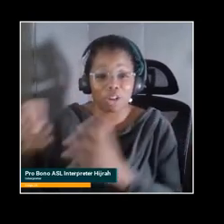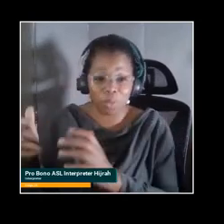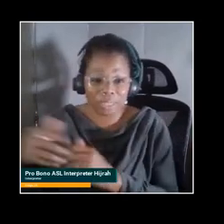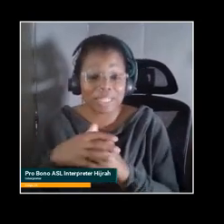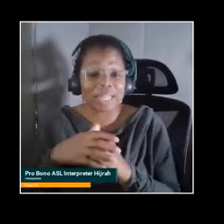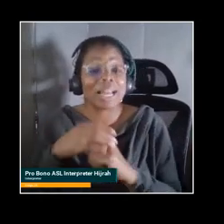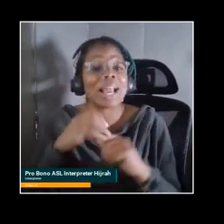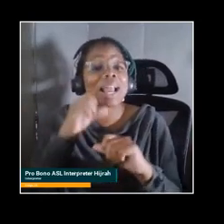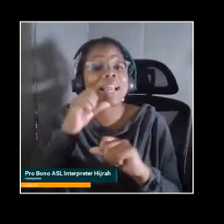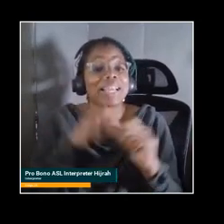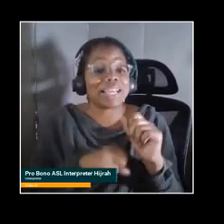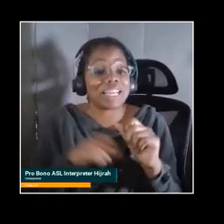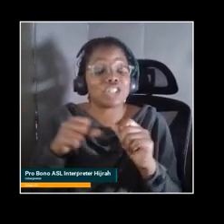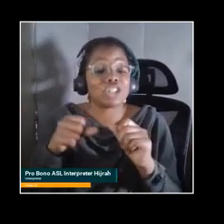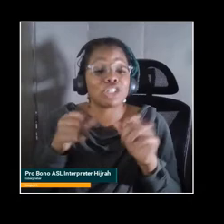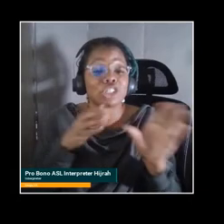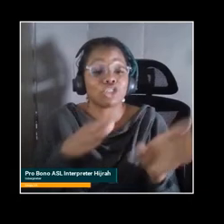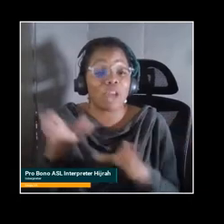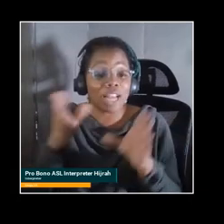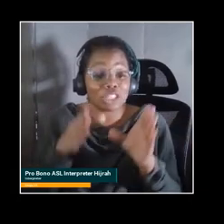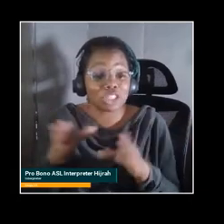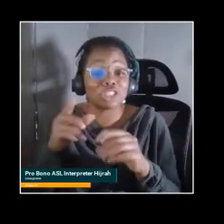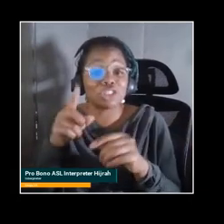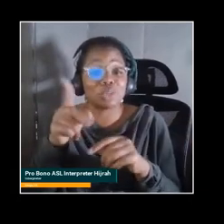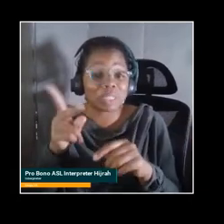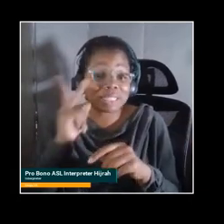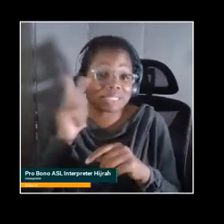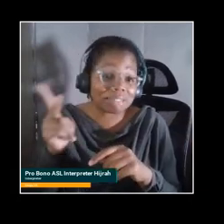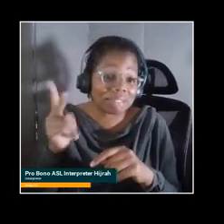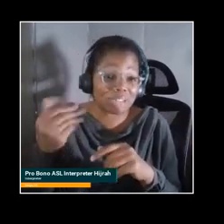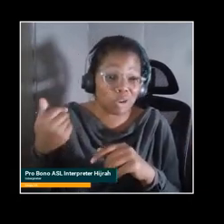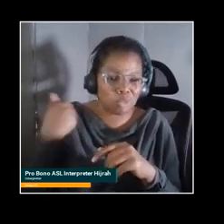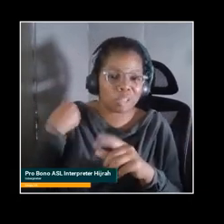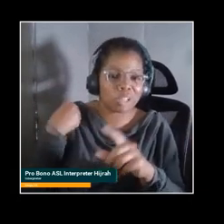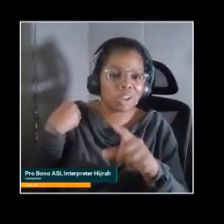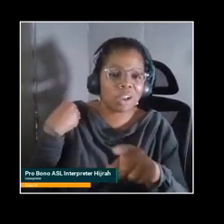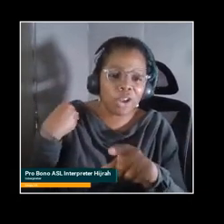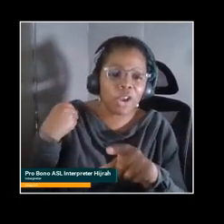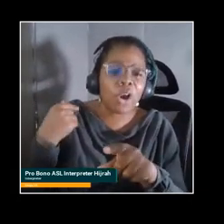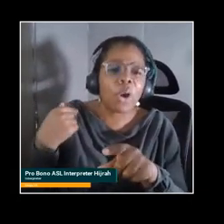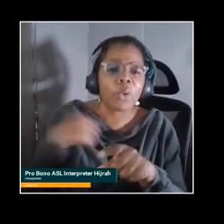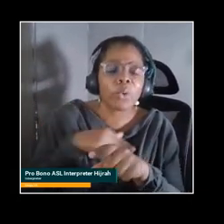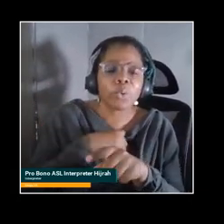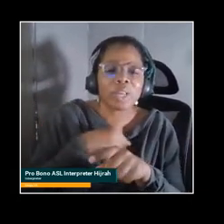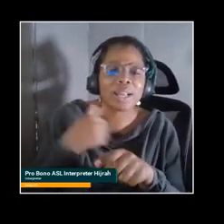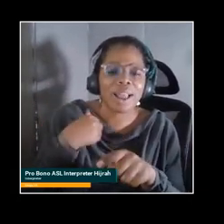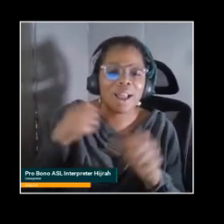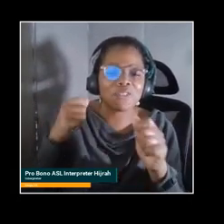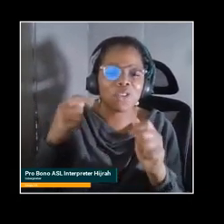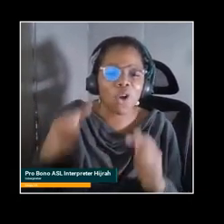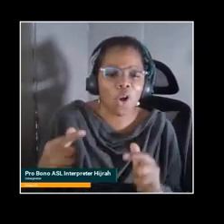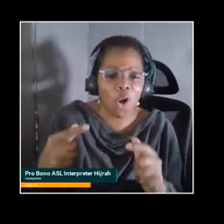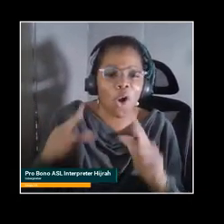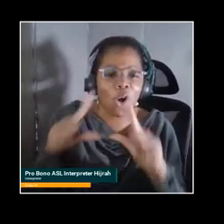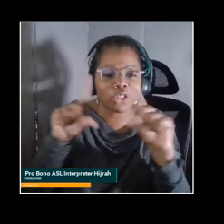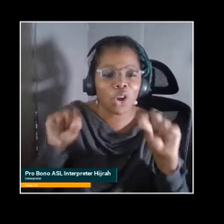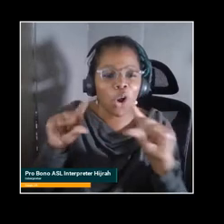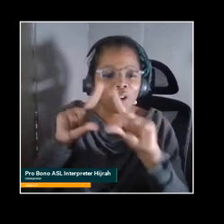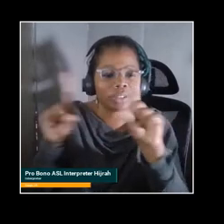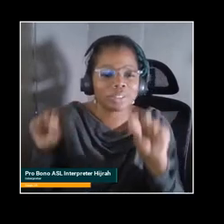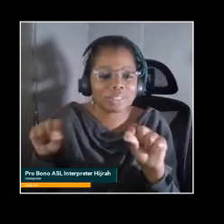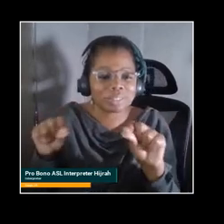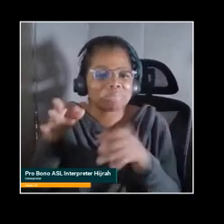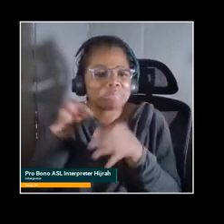these strategies, as you can see earlier, we have the all of these strategy cards to be very